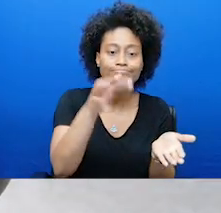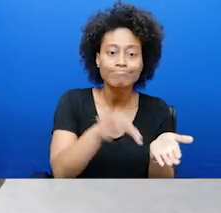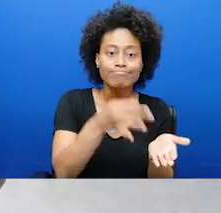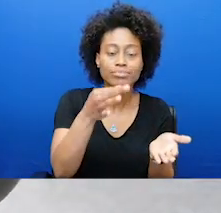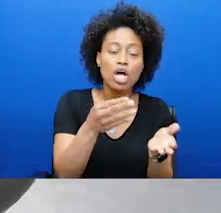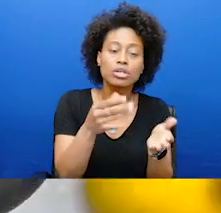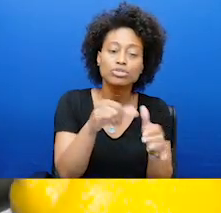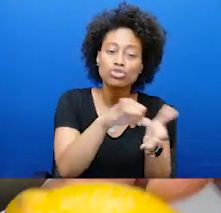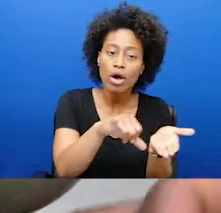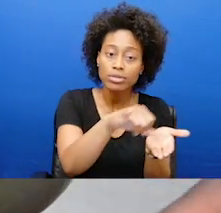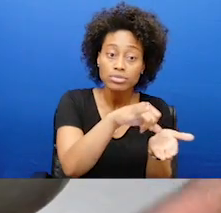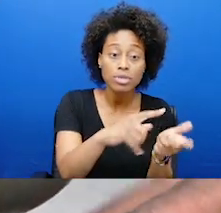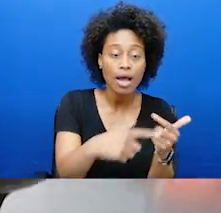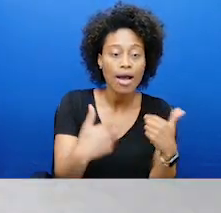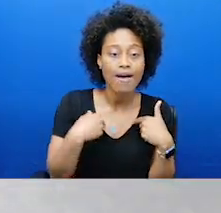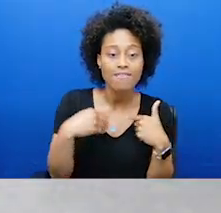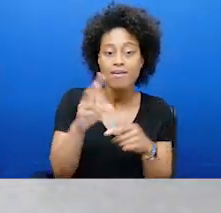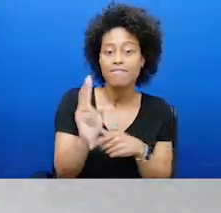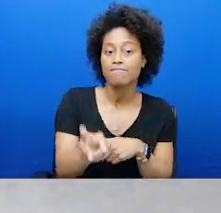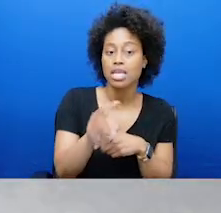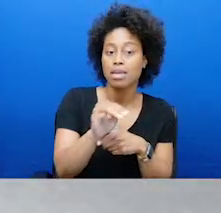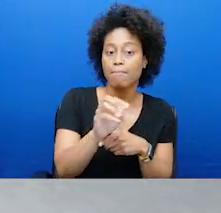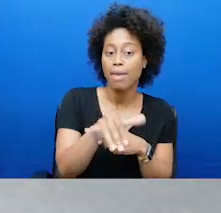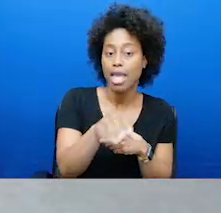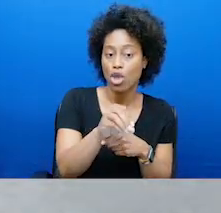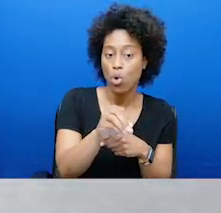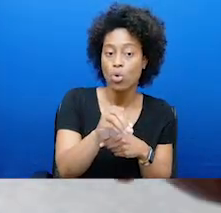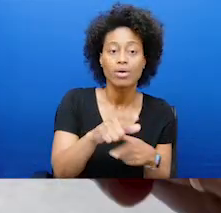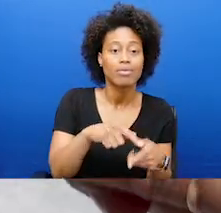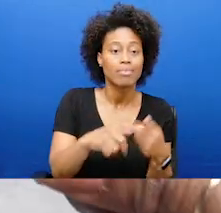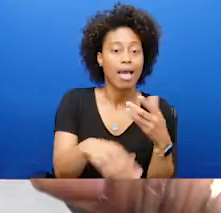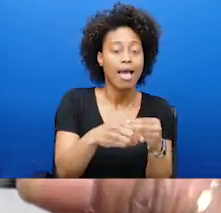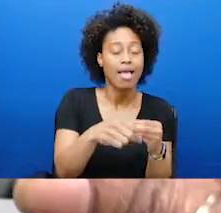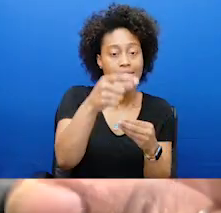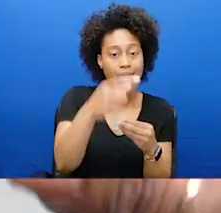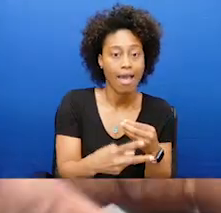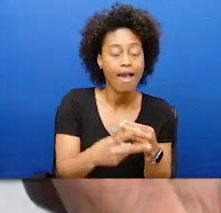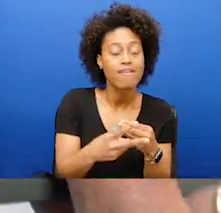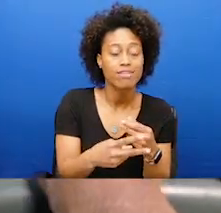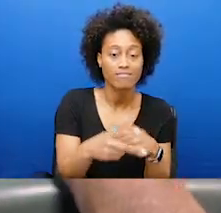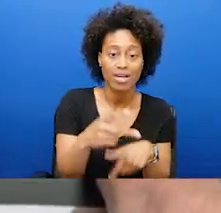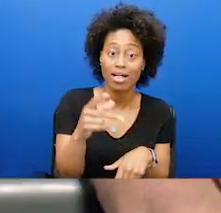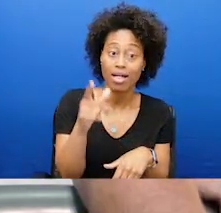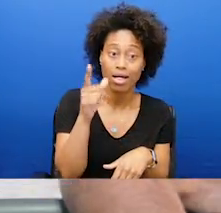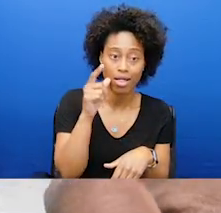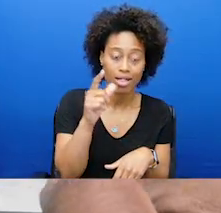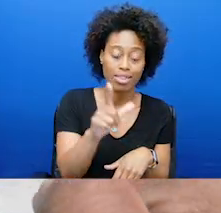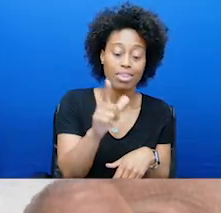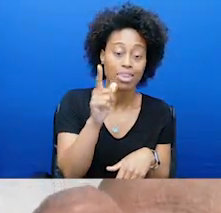vegan mayo. I'm going to add in half of a lime, the juice of half of a lime.